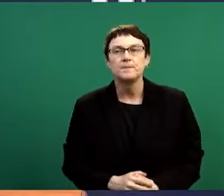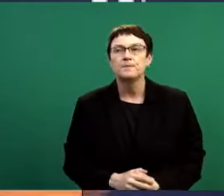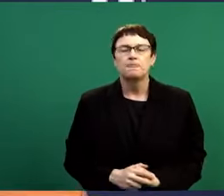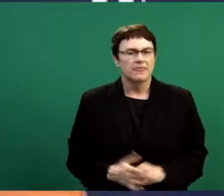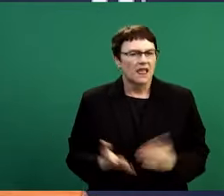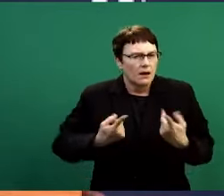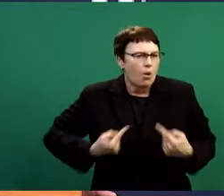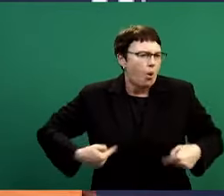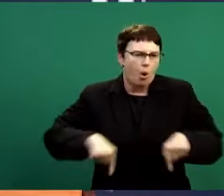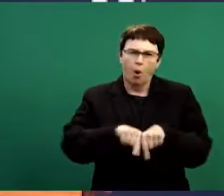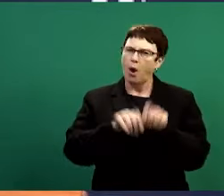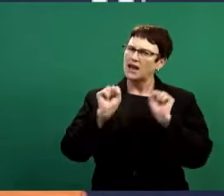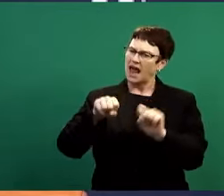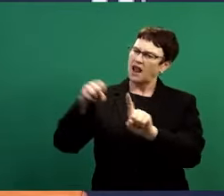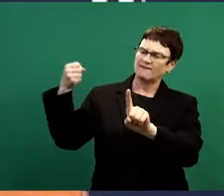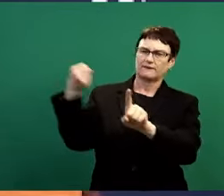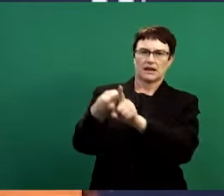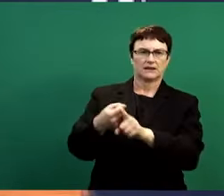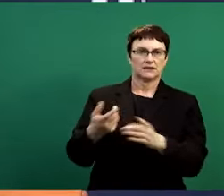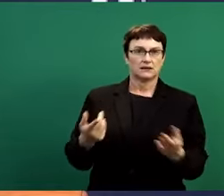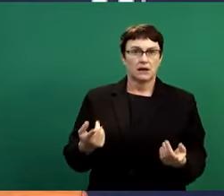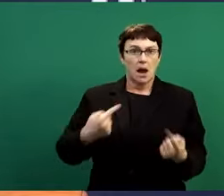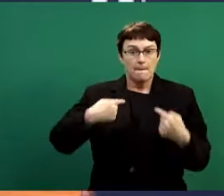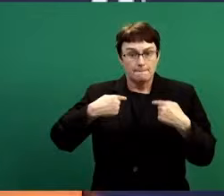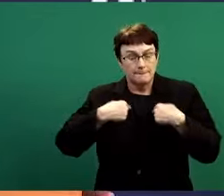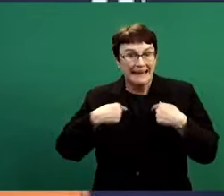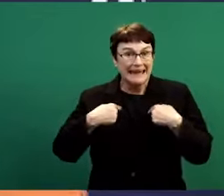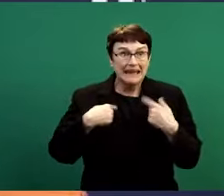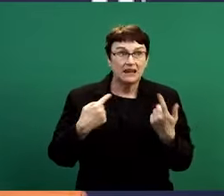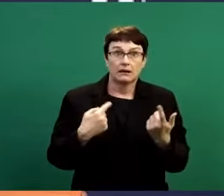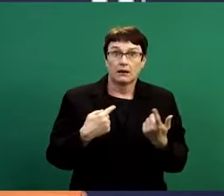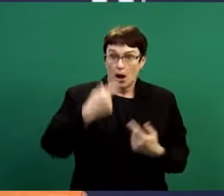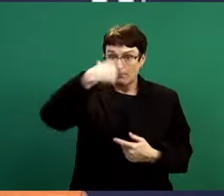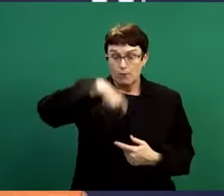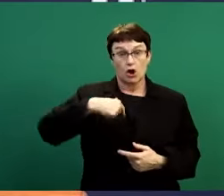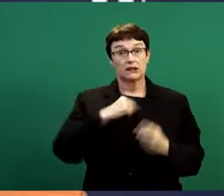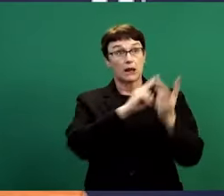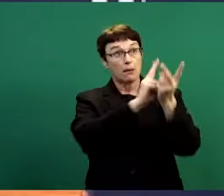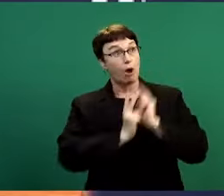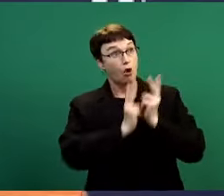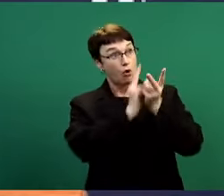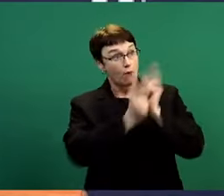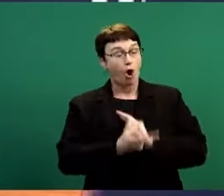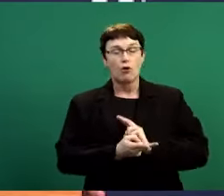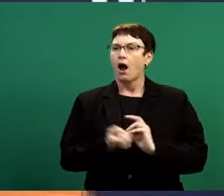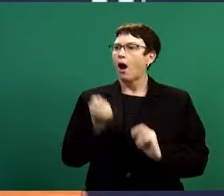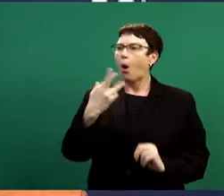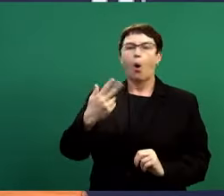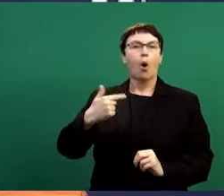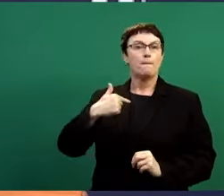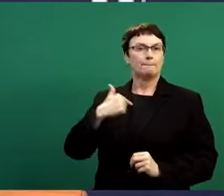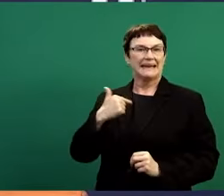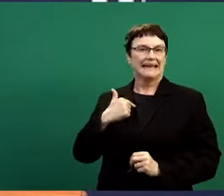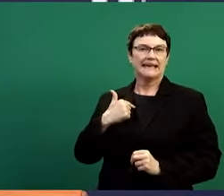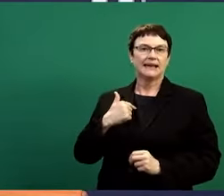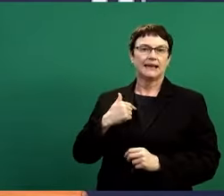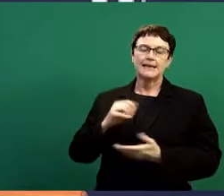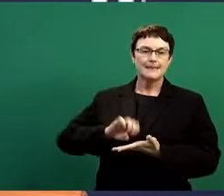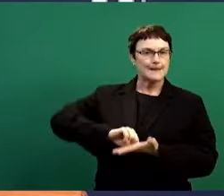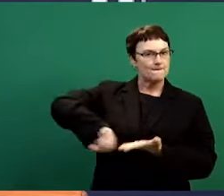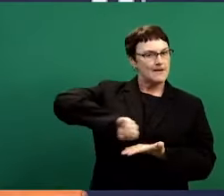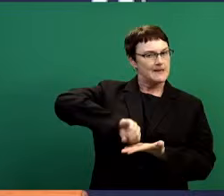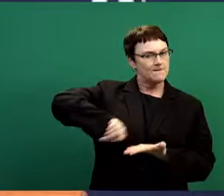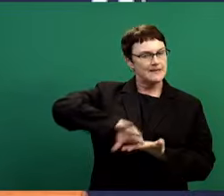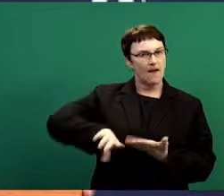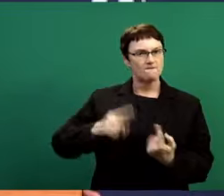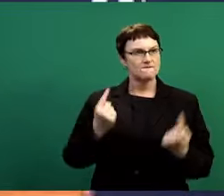If you are a borrower or a saver, you are affected by interest rates. If you are a saver, the higher the interest rates, they benefit you. If